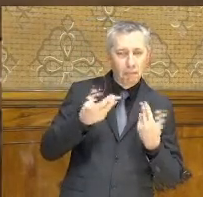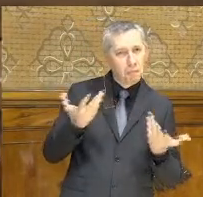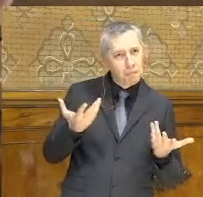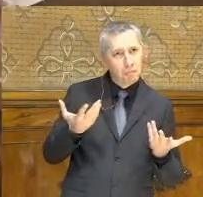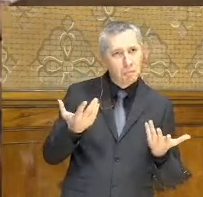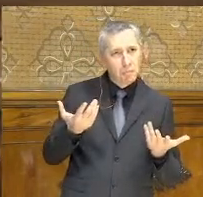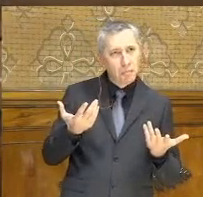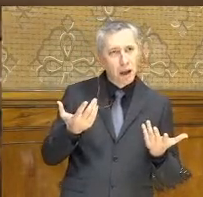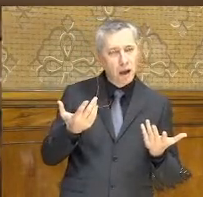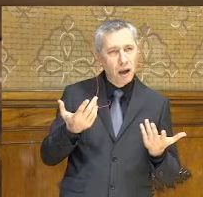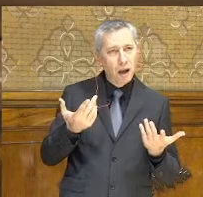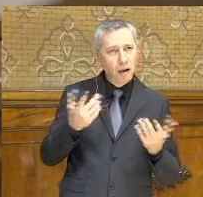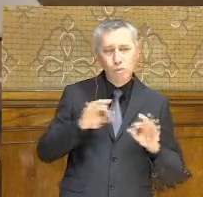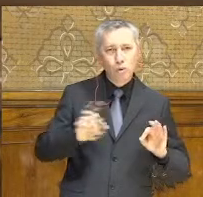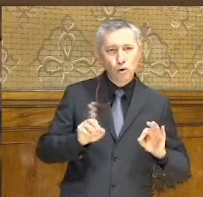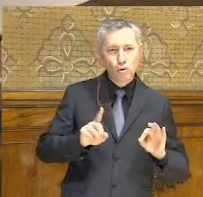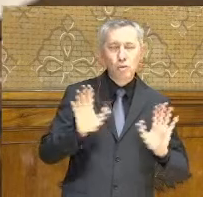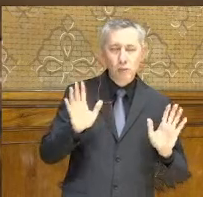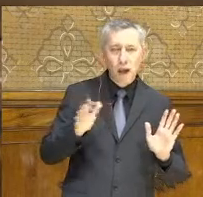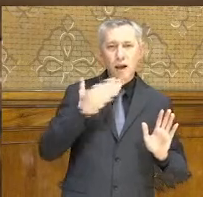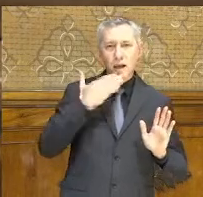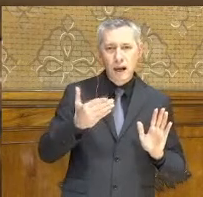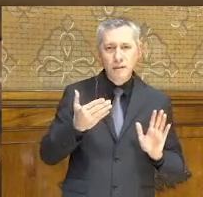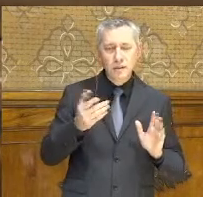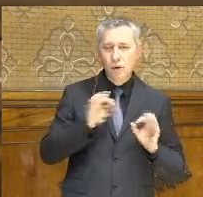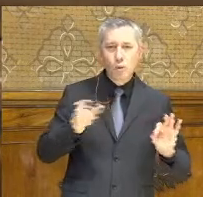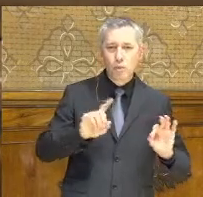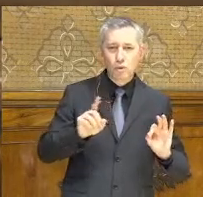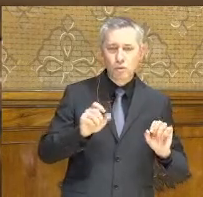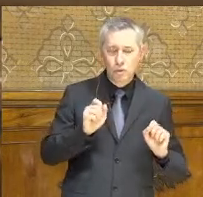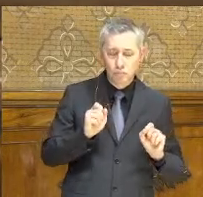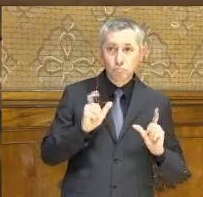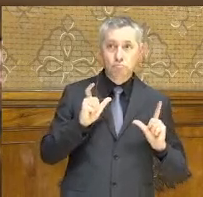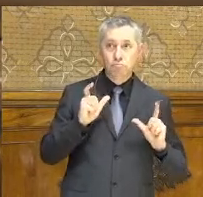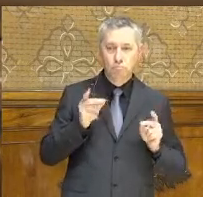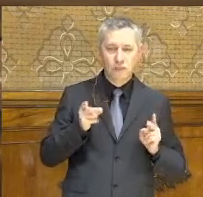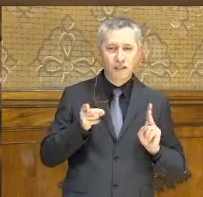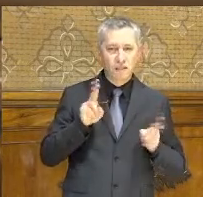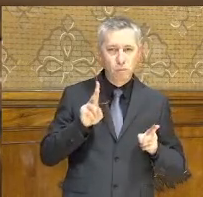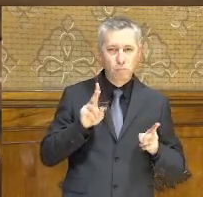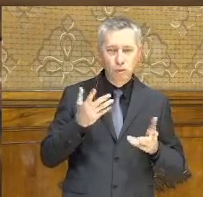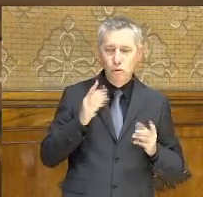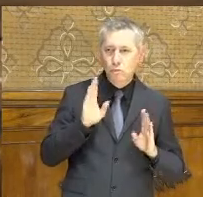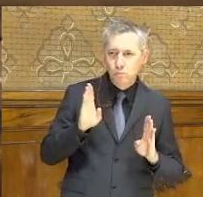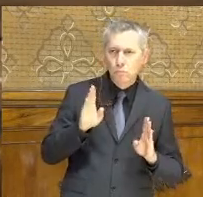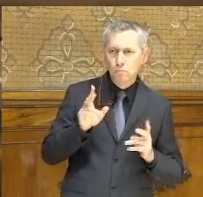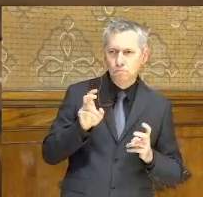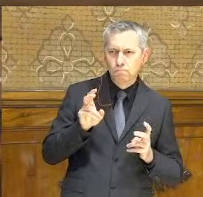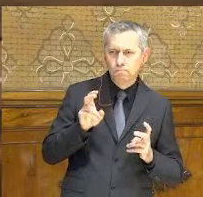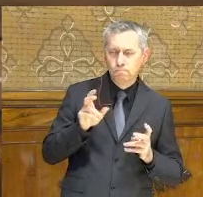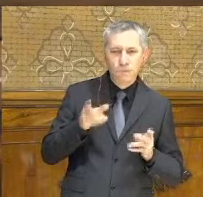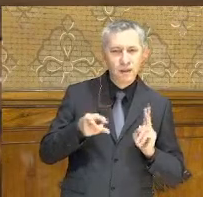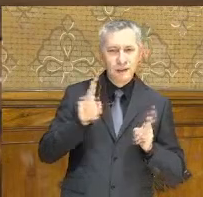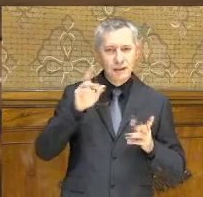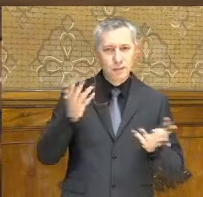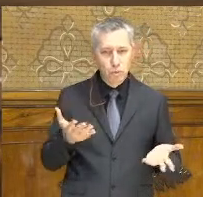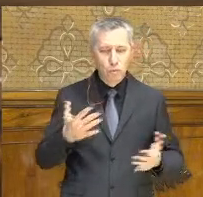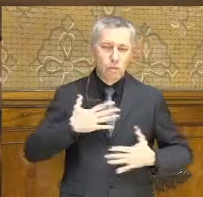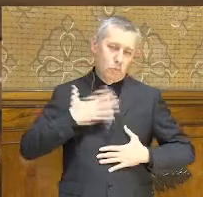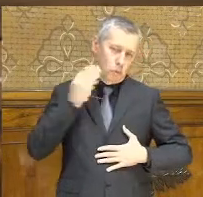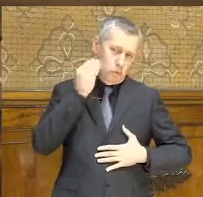won't follow the drafts I wrote before, and I will try to go directly to